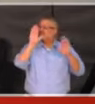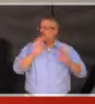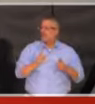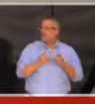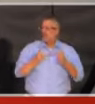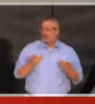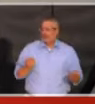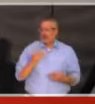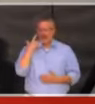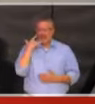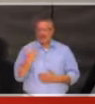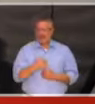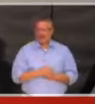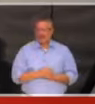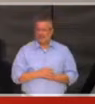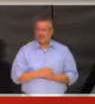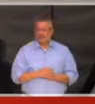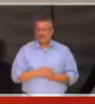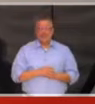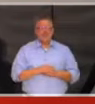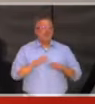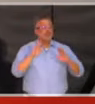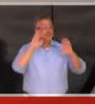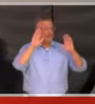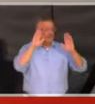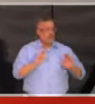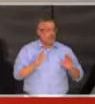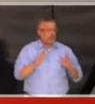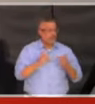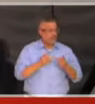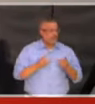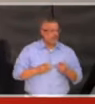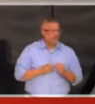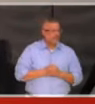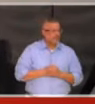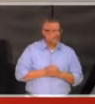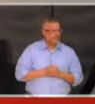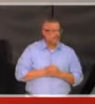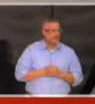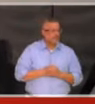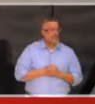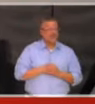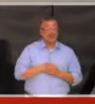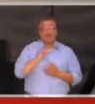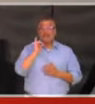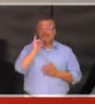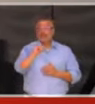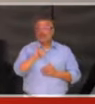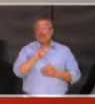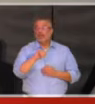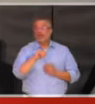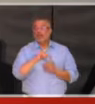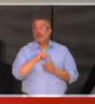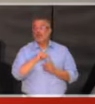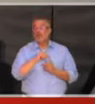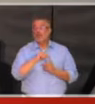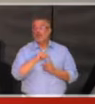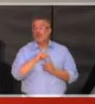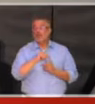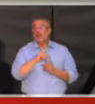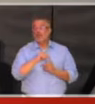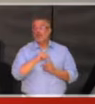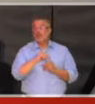California. It's a remarkable place. And it's punctuated by the fact